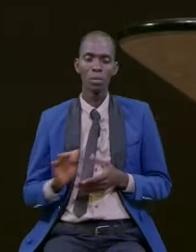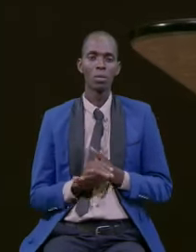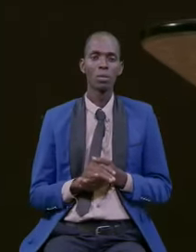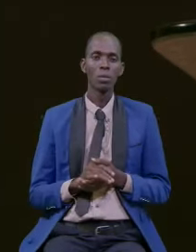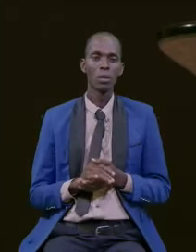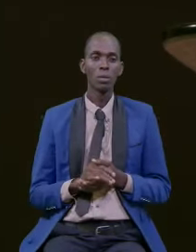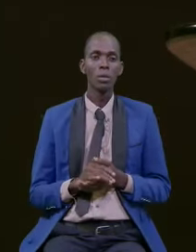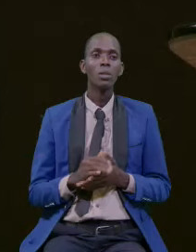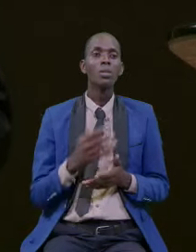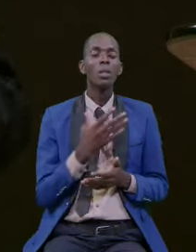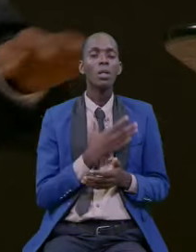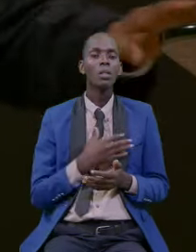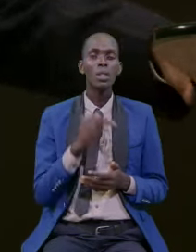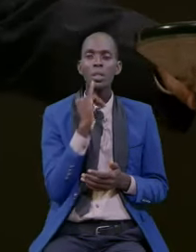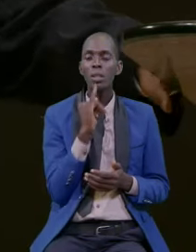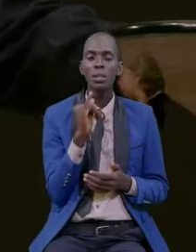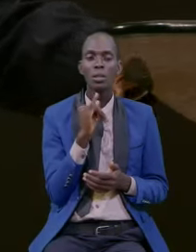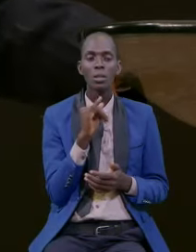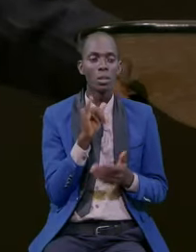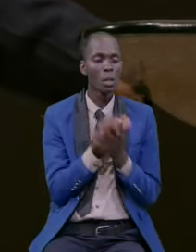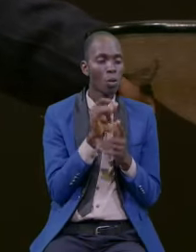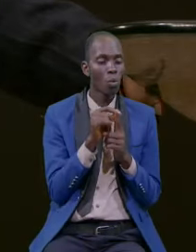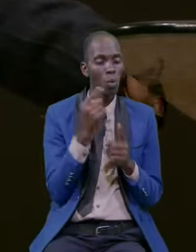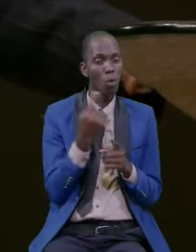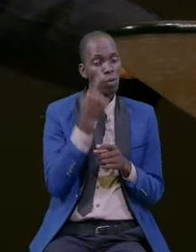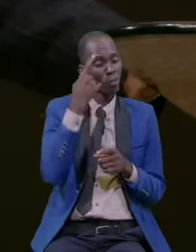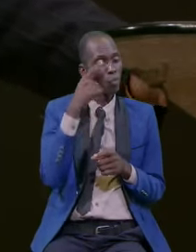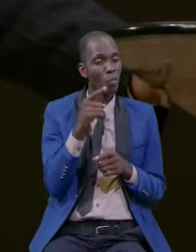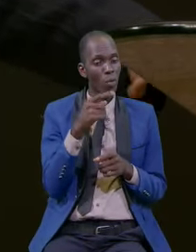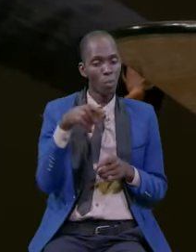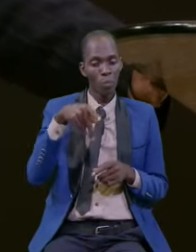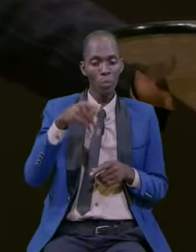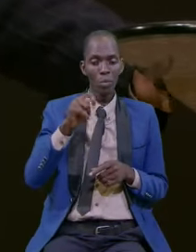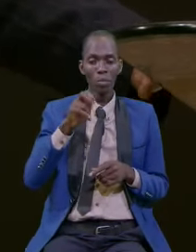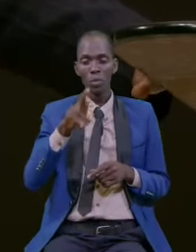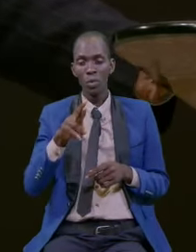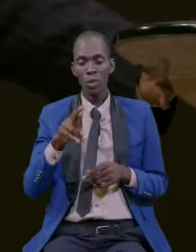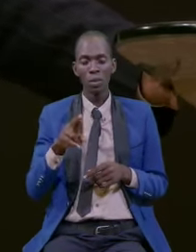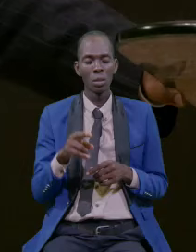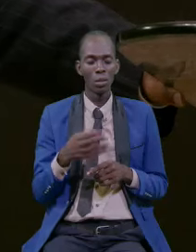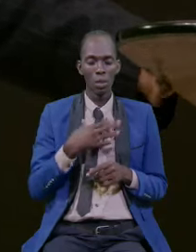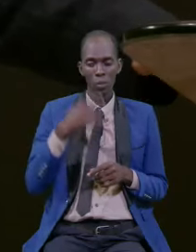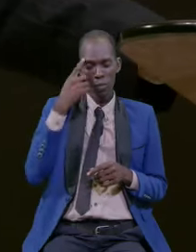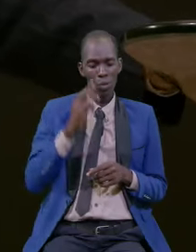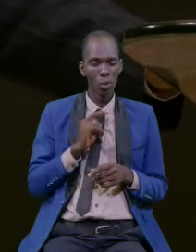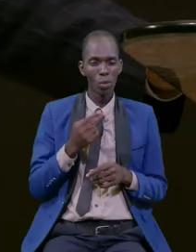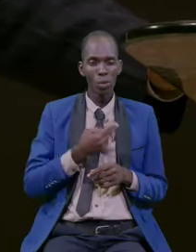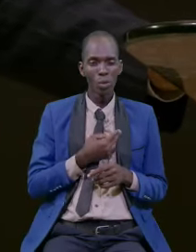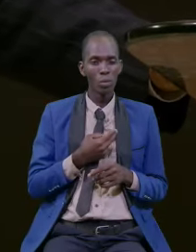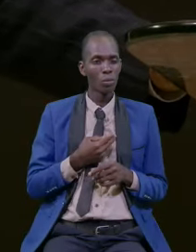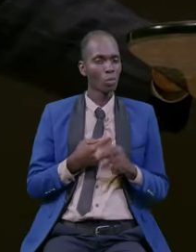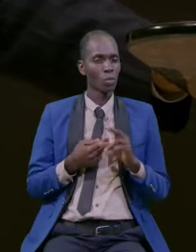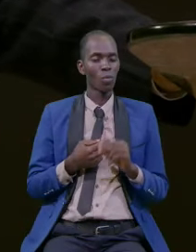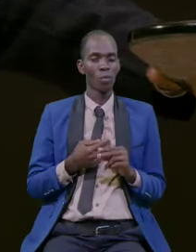and telling us, if there's somebody we love above Christ, we don't have